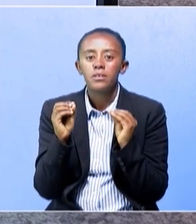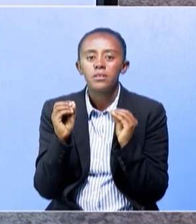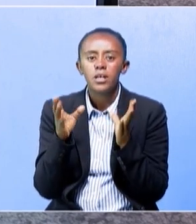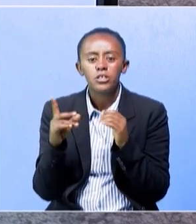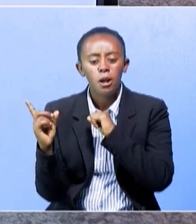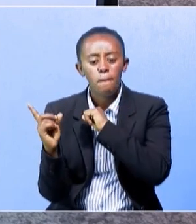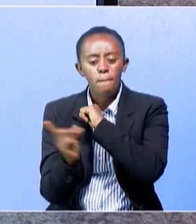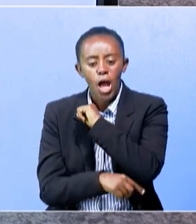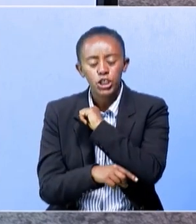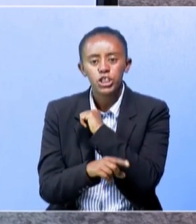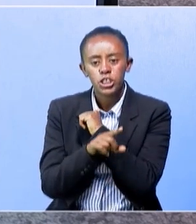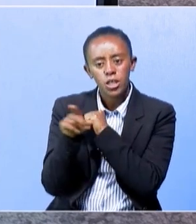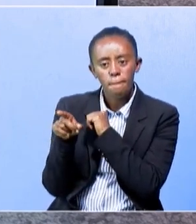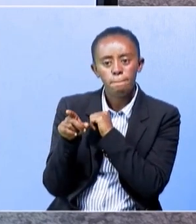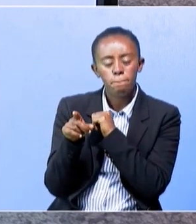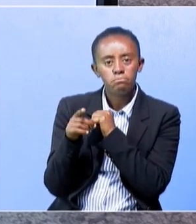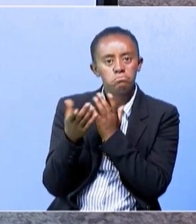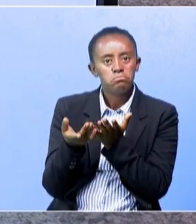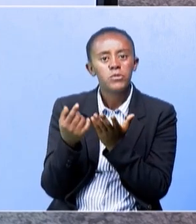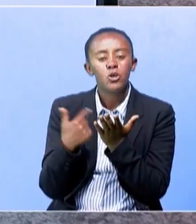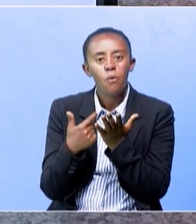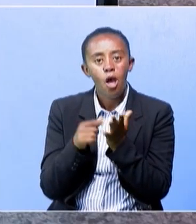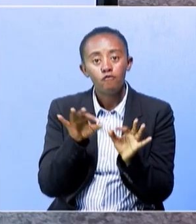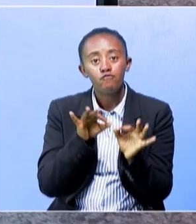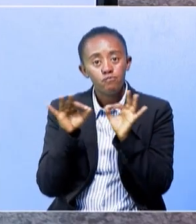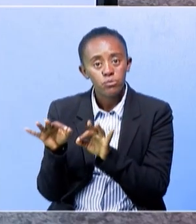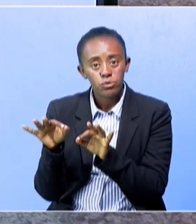them. In this sentence, we have to put here